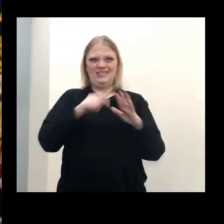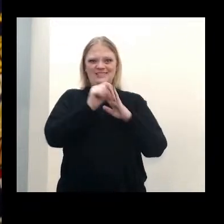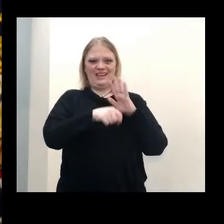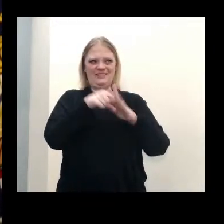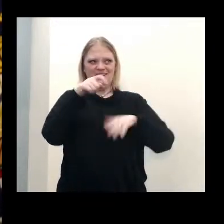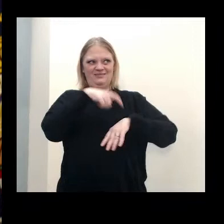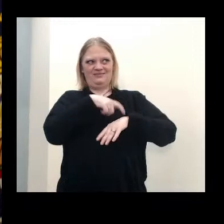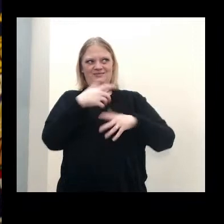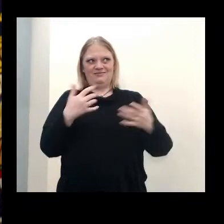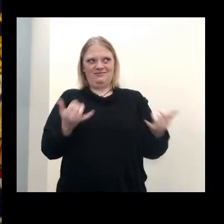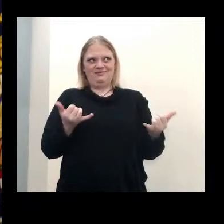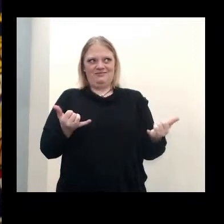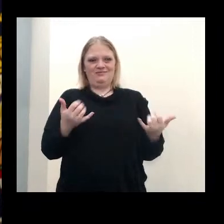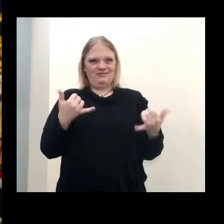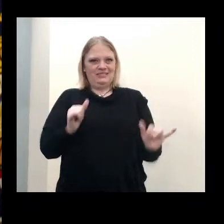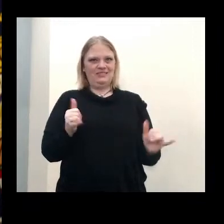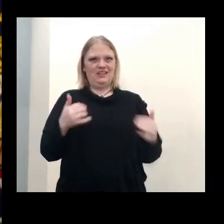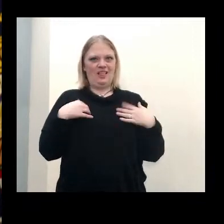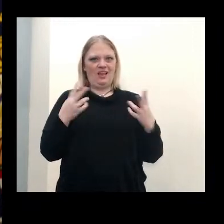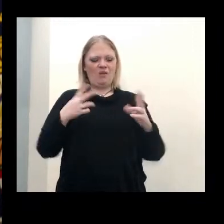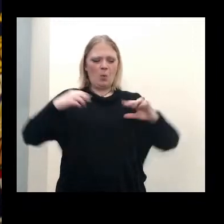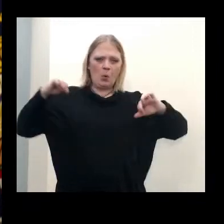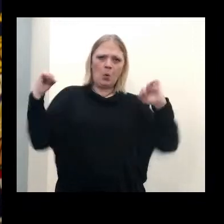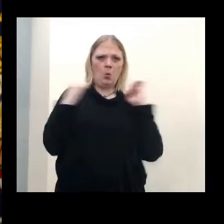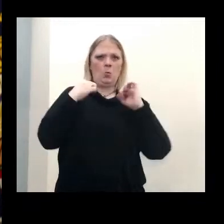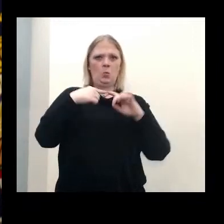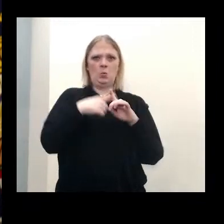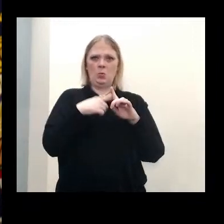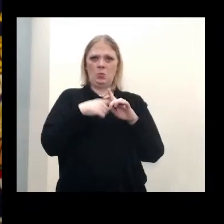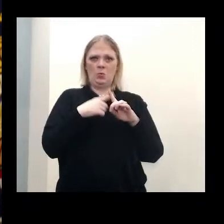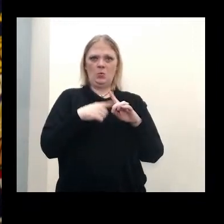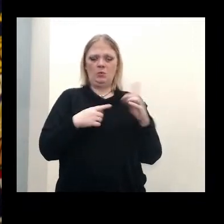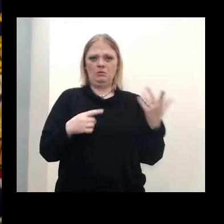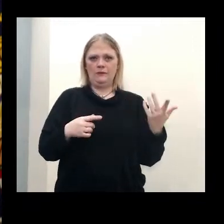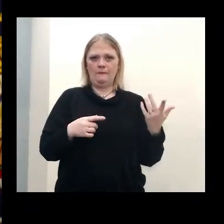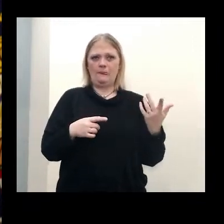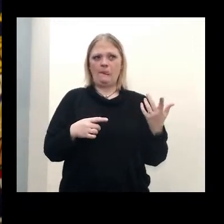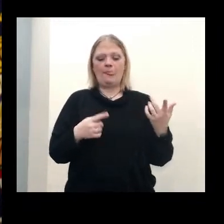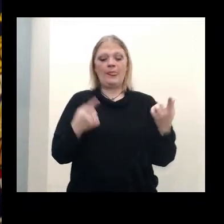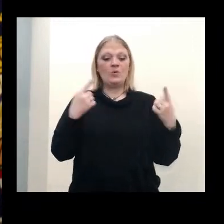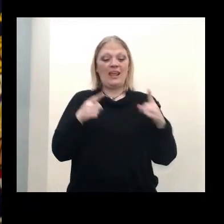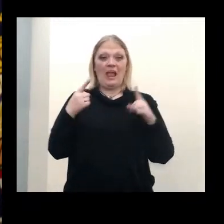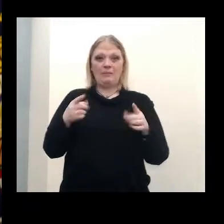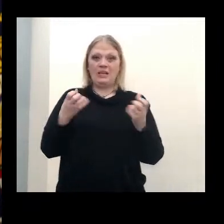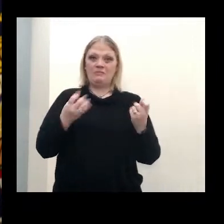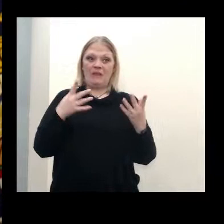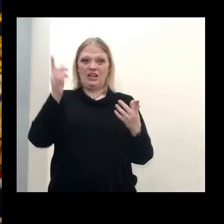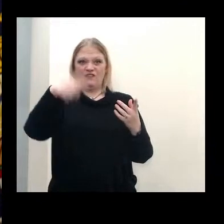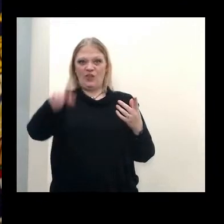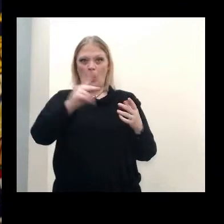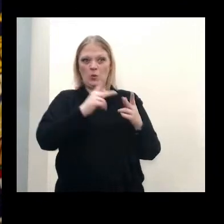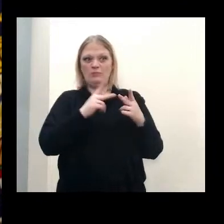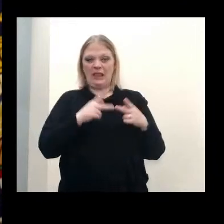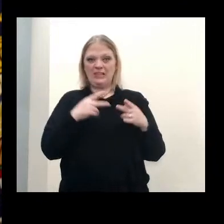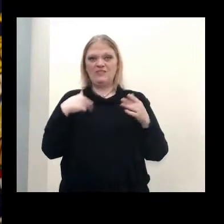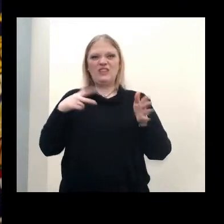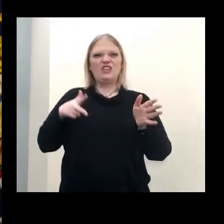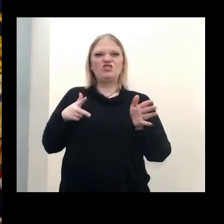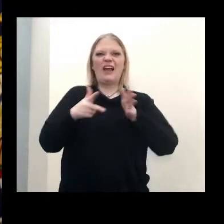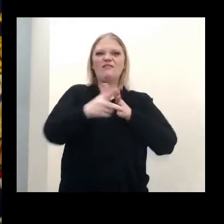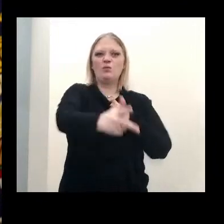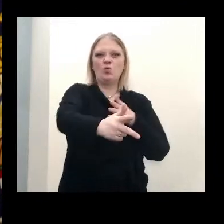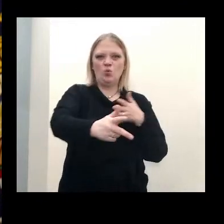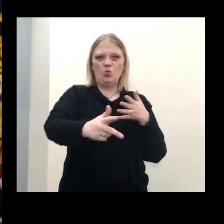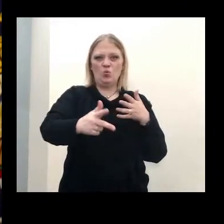when we could still have very cold temperatures. And what's happening at a lot of those places that had drive-through